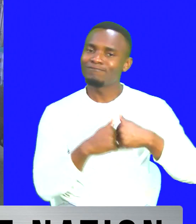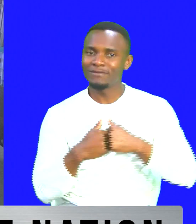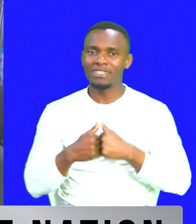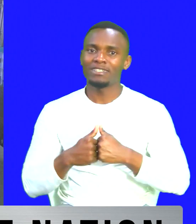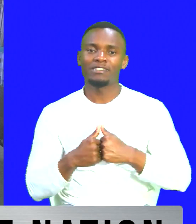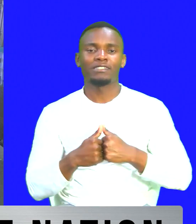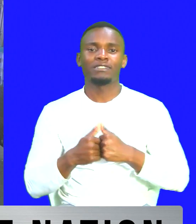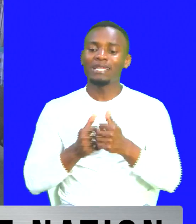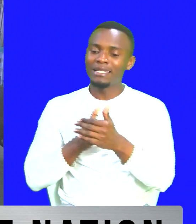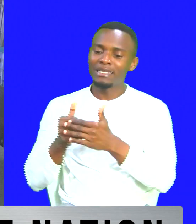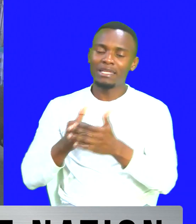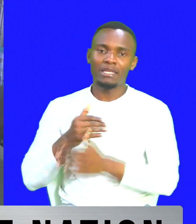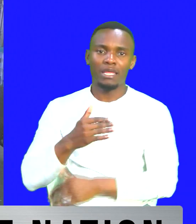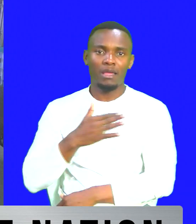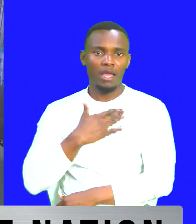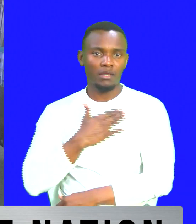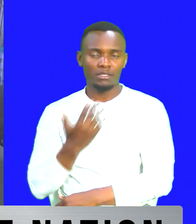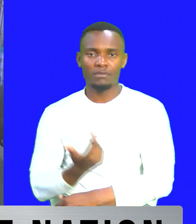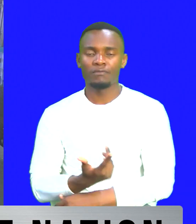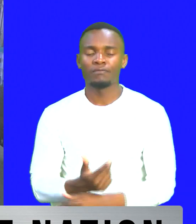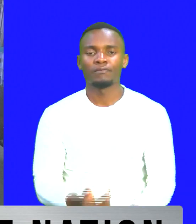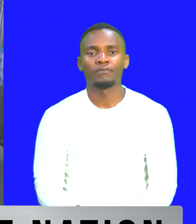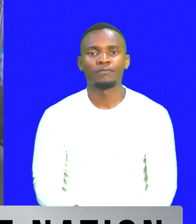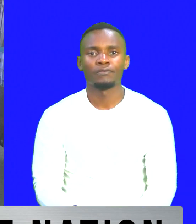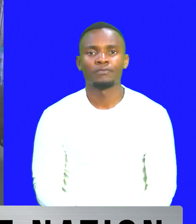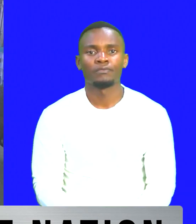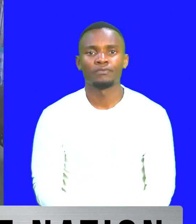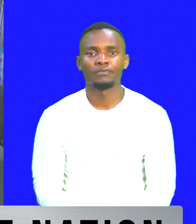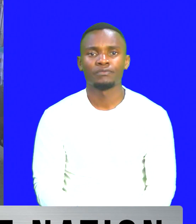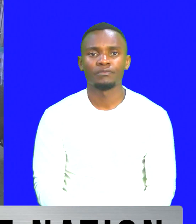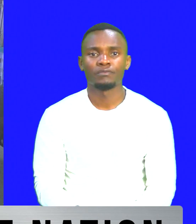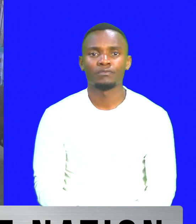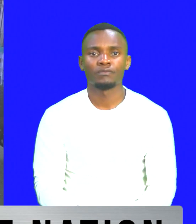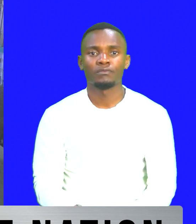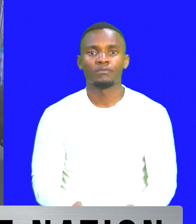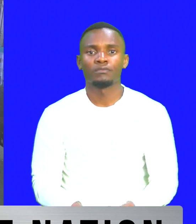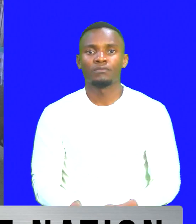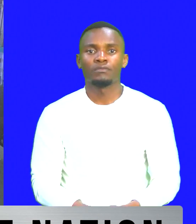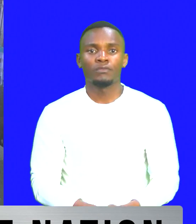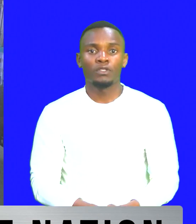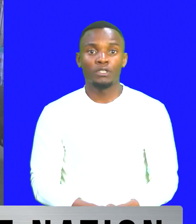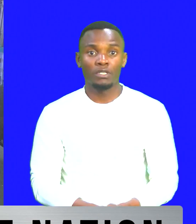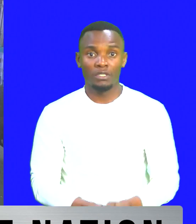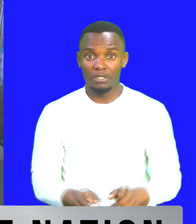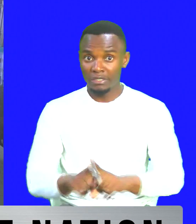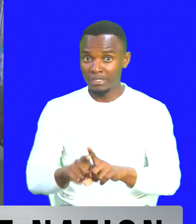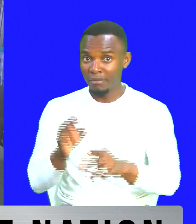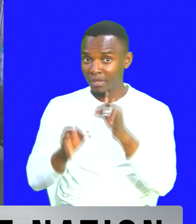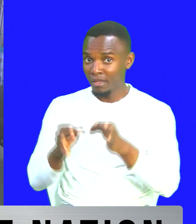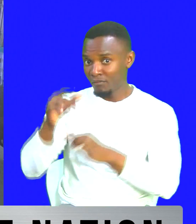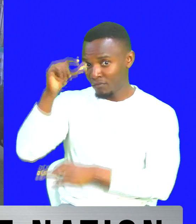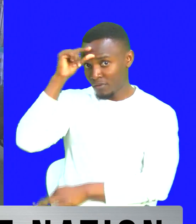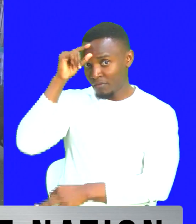doorsteps because of that. Okay. Yes. So Jonah, if the government is acting well and